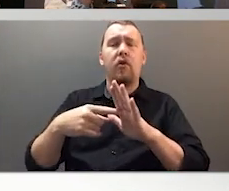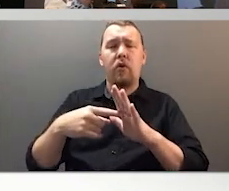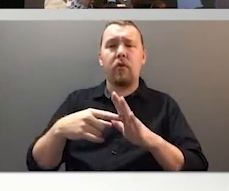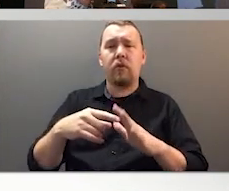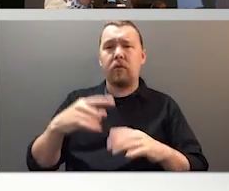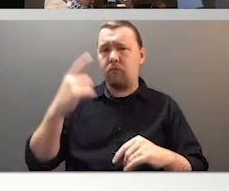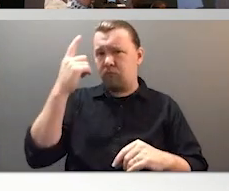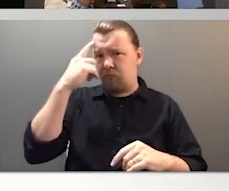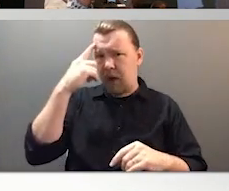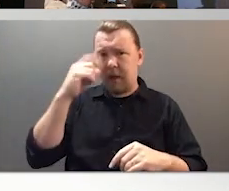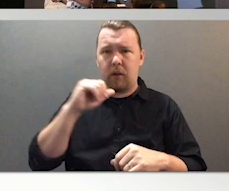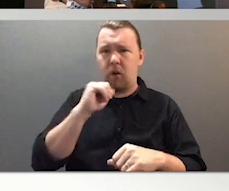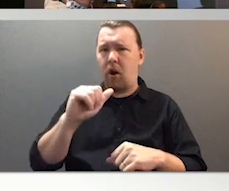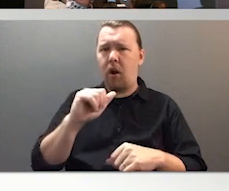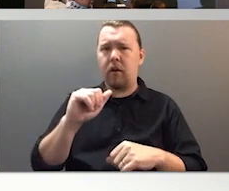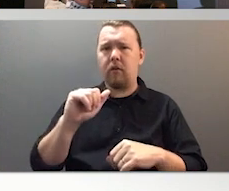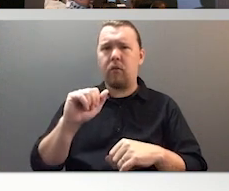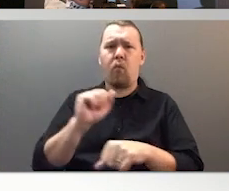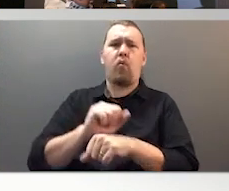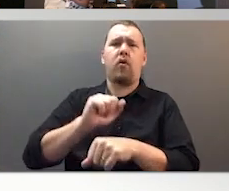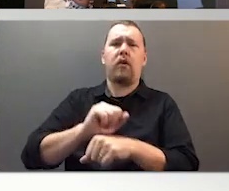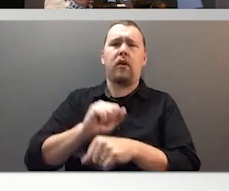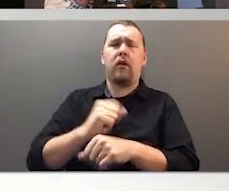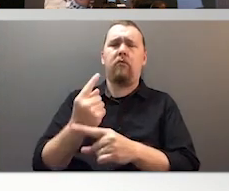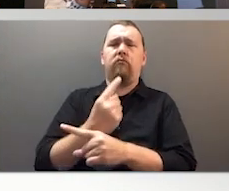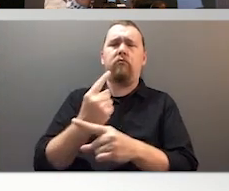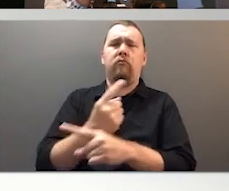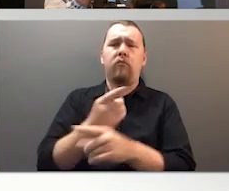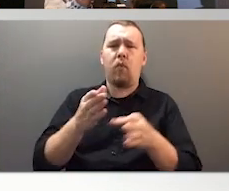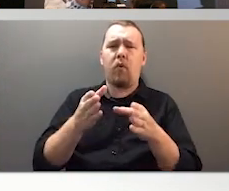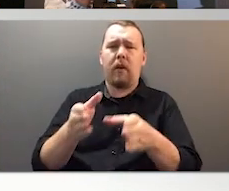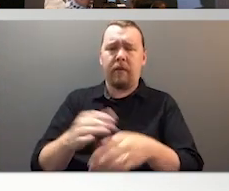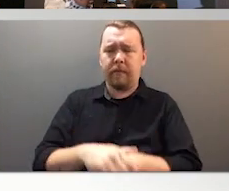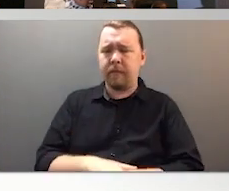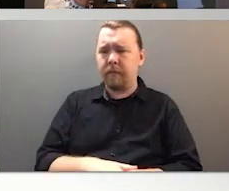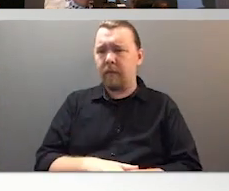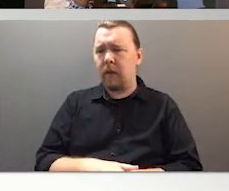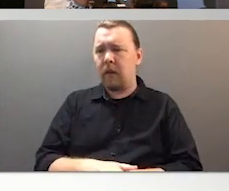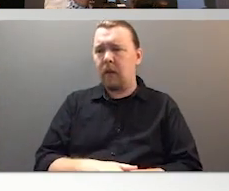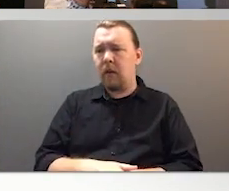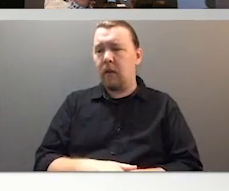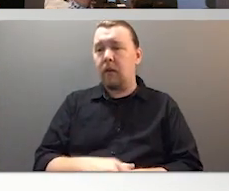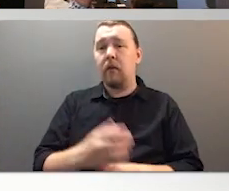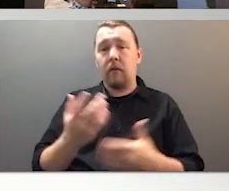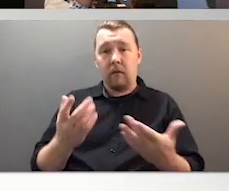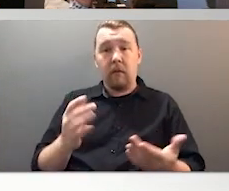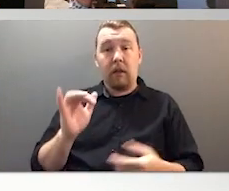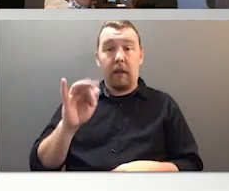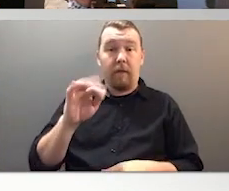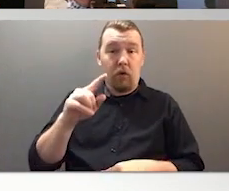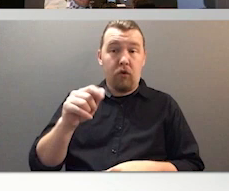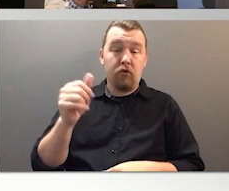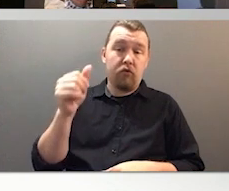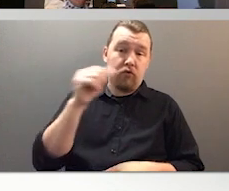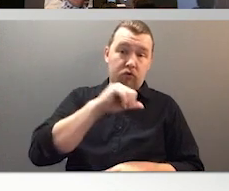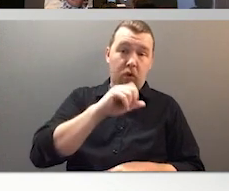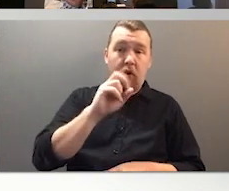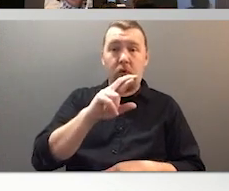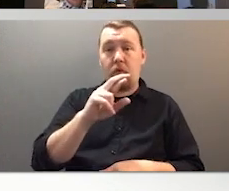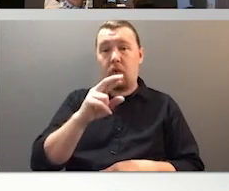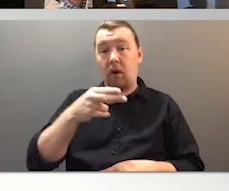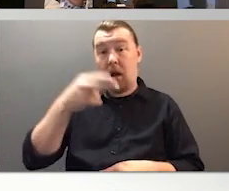is not working the way that it should. Now, in the case of being on a substance like alcohol or